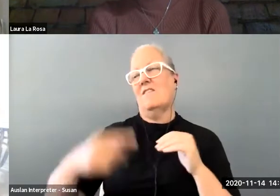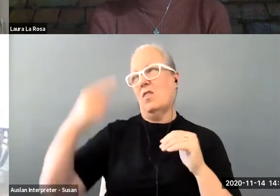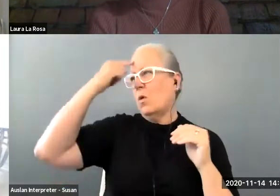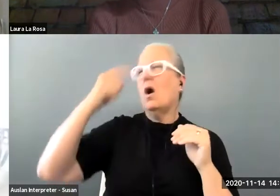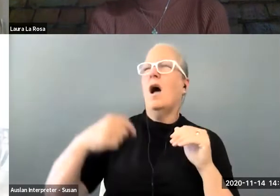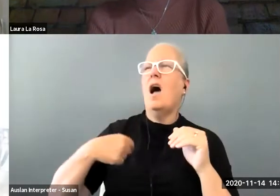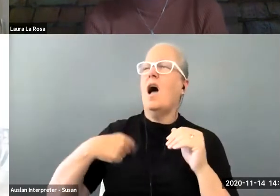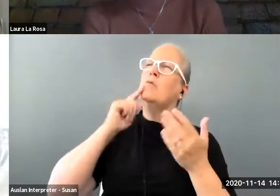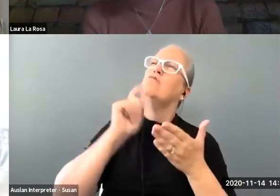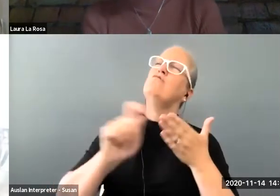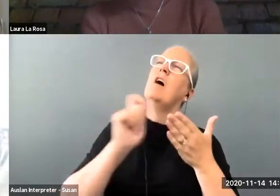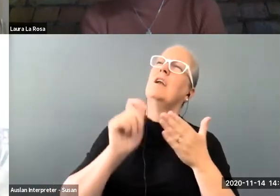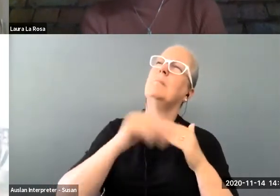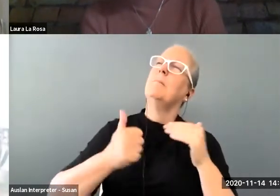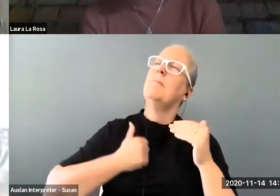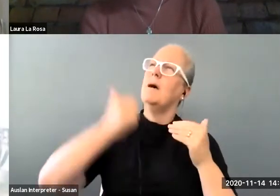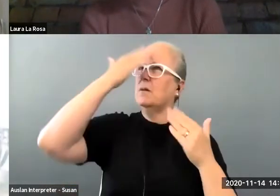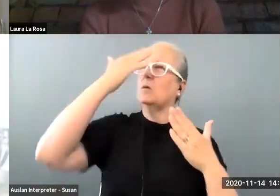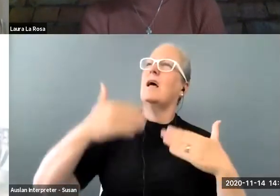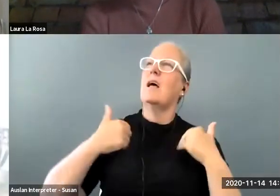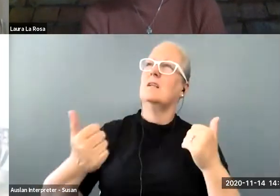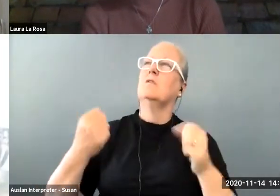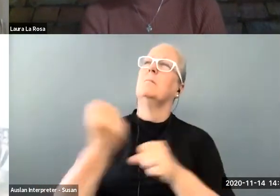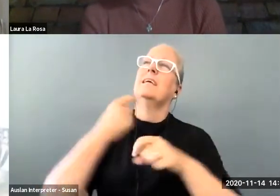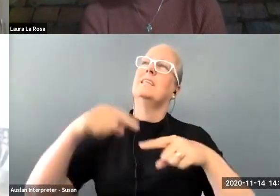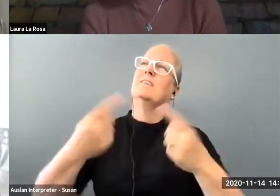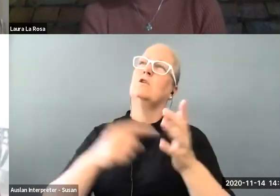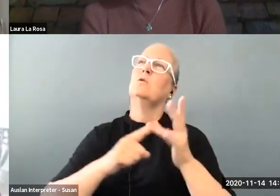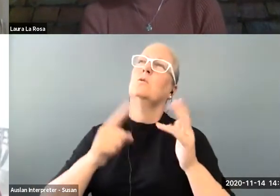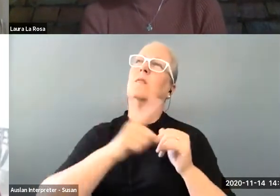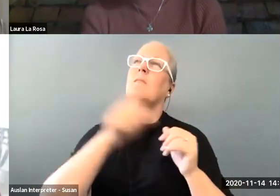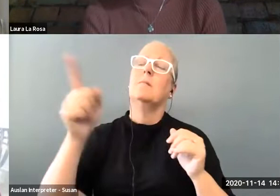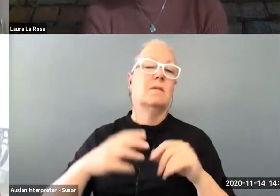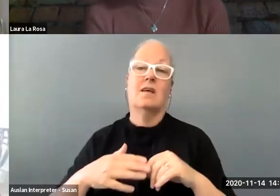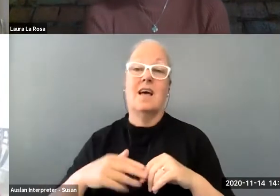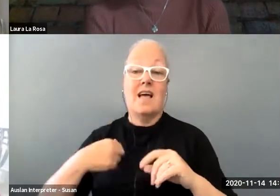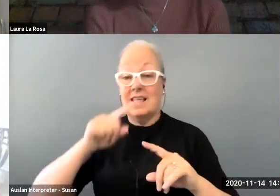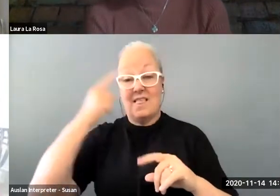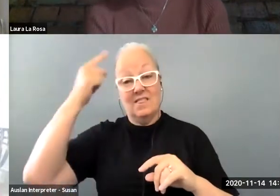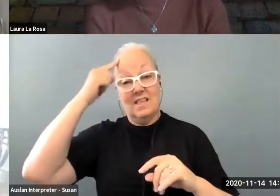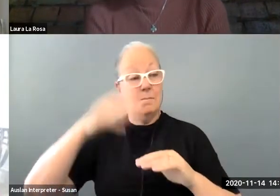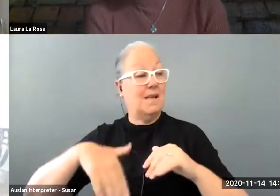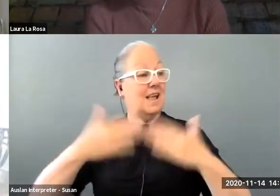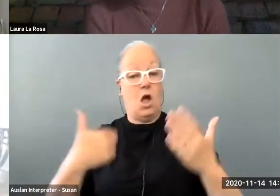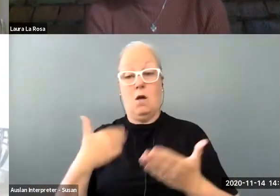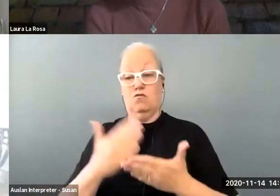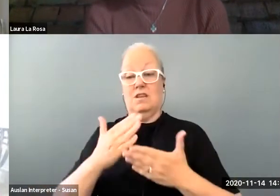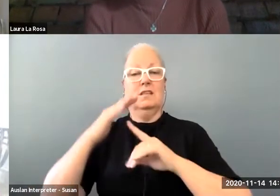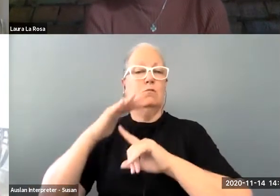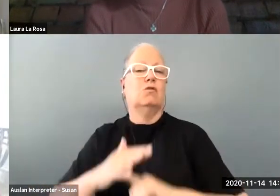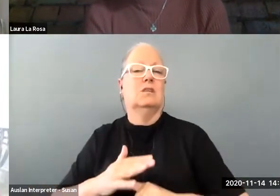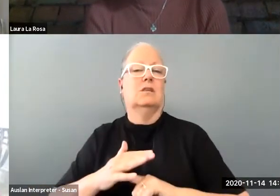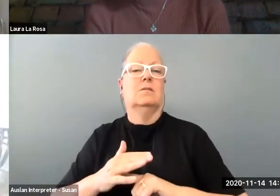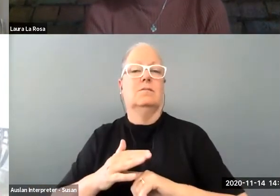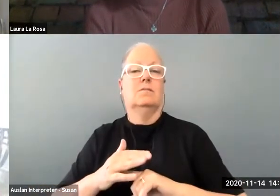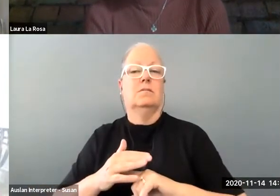by writing about my own mental health experience. It was like, I can't think about anything other than how depressed I am, and I